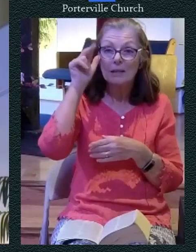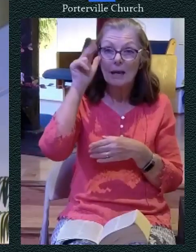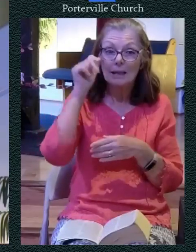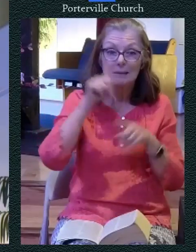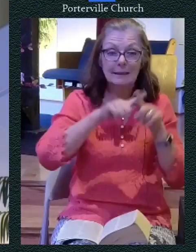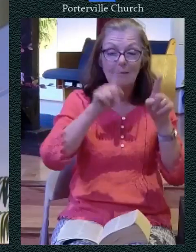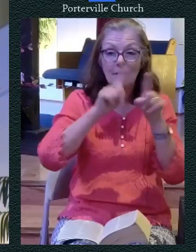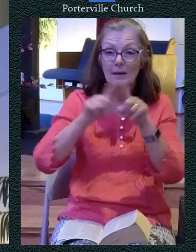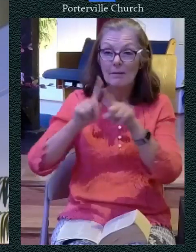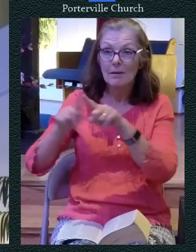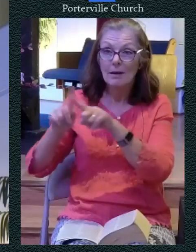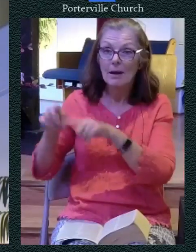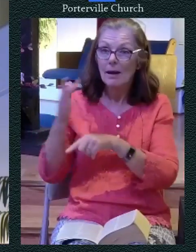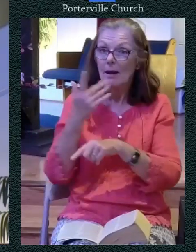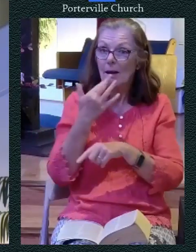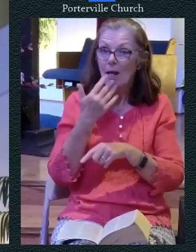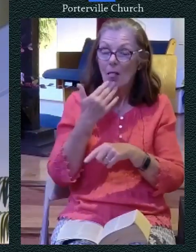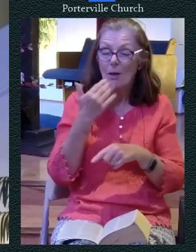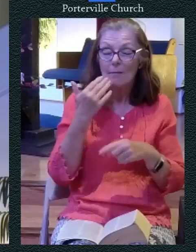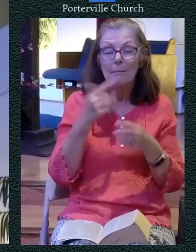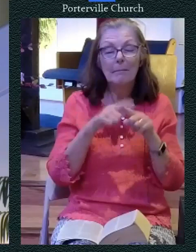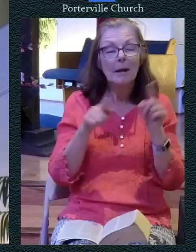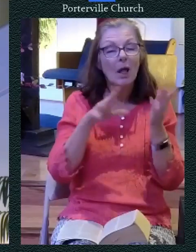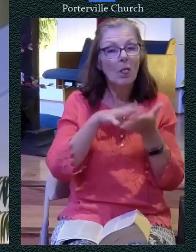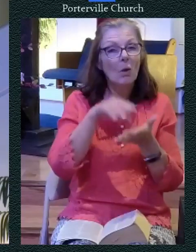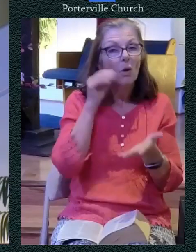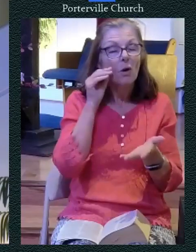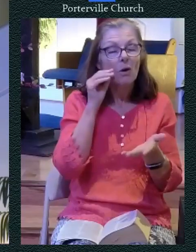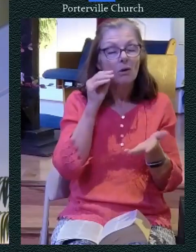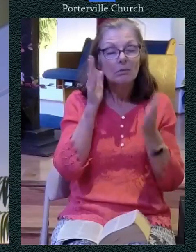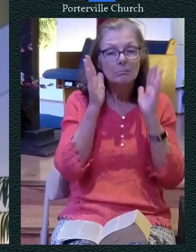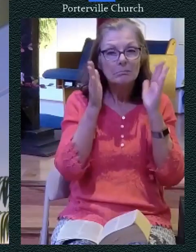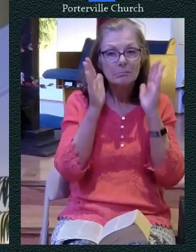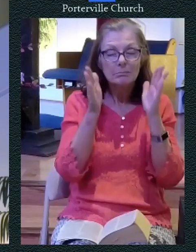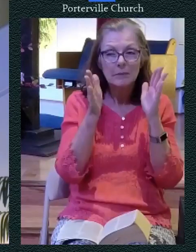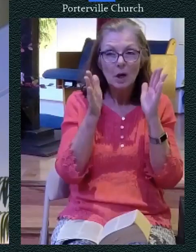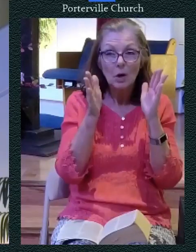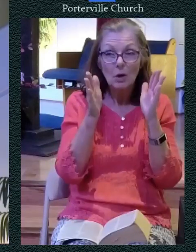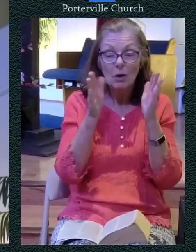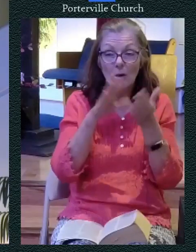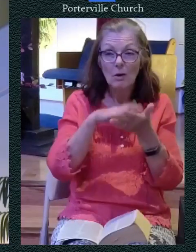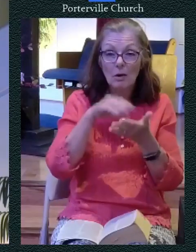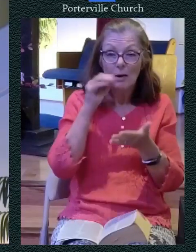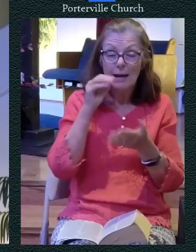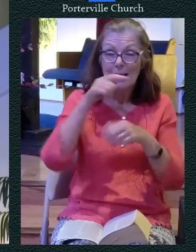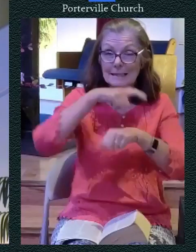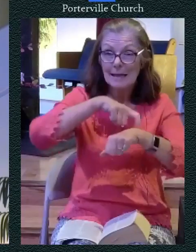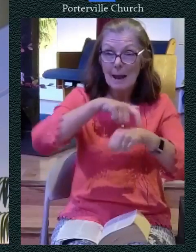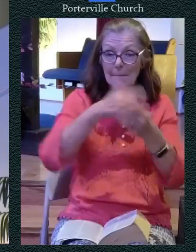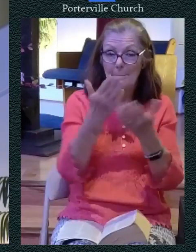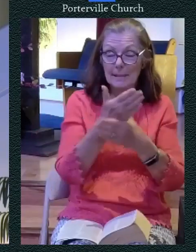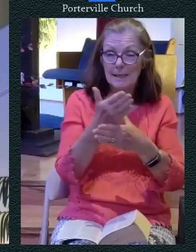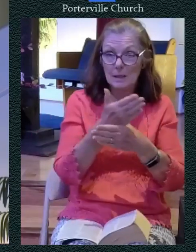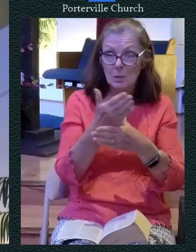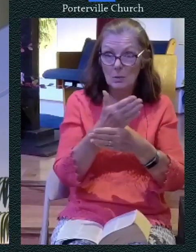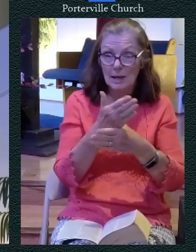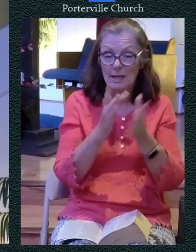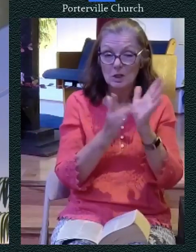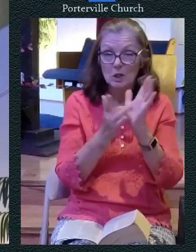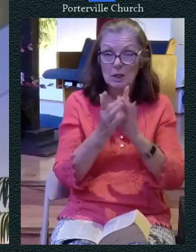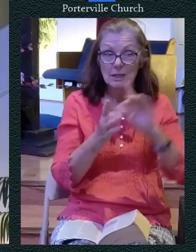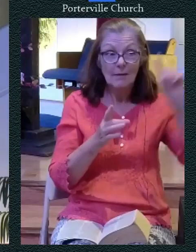And we've learned by paying attention to them that the time between the first coming of Christ and the second coming of